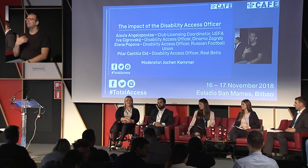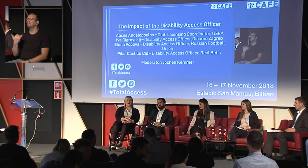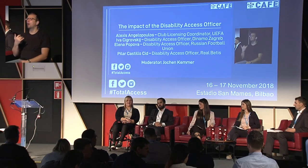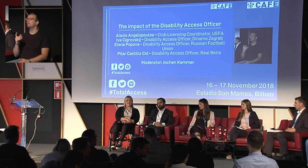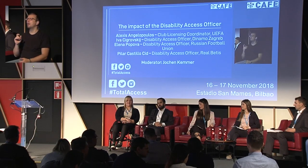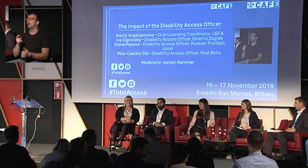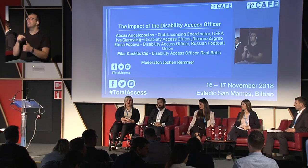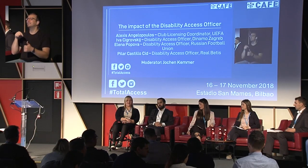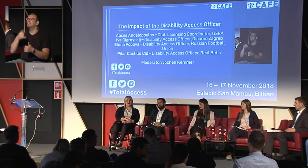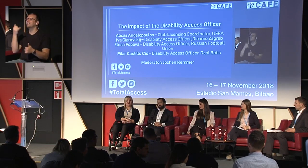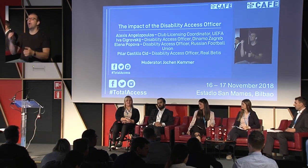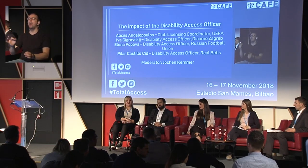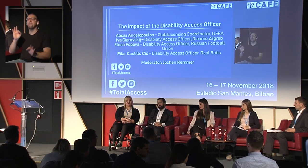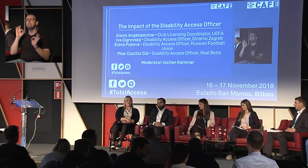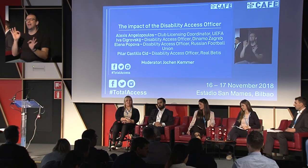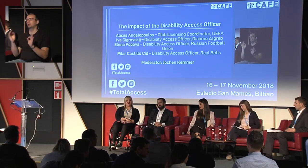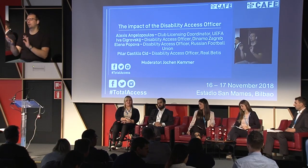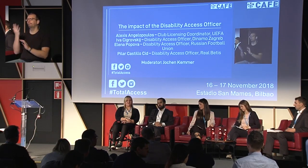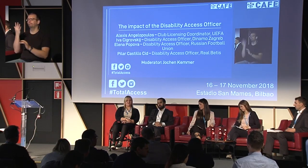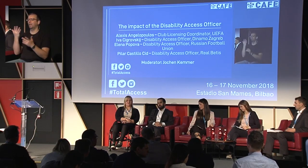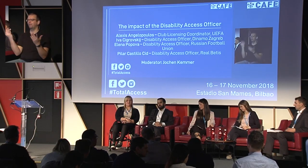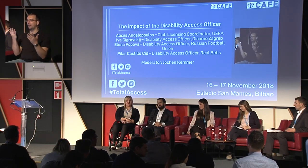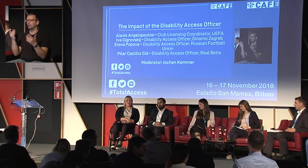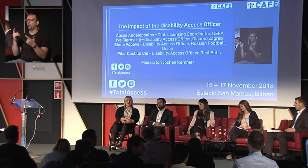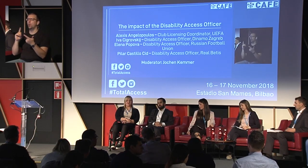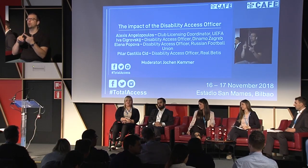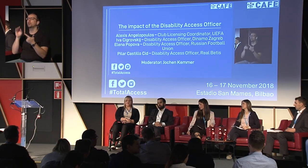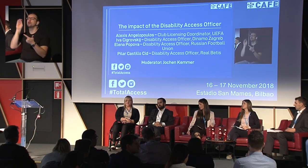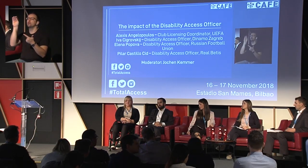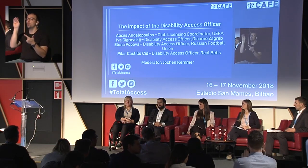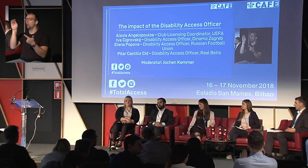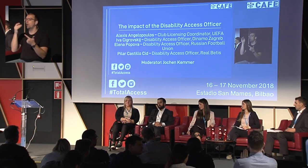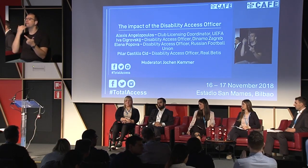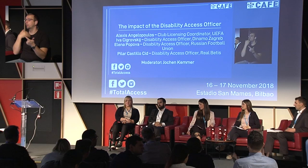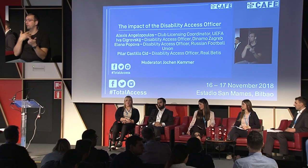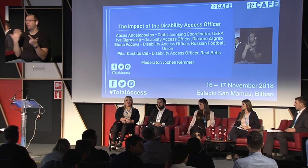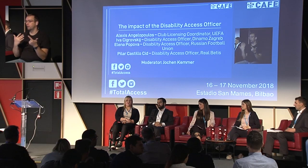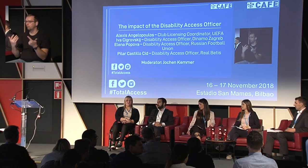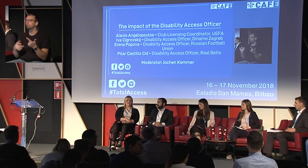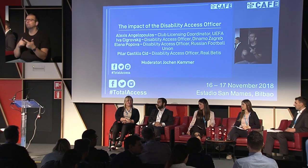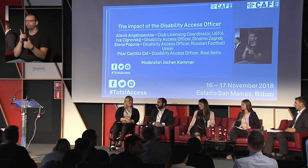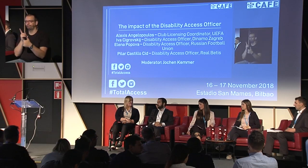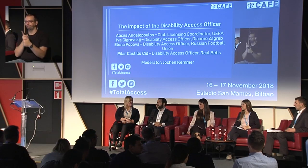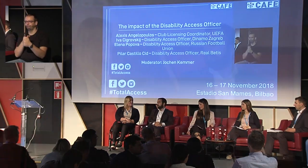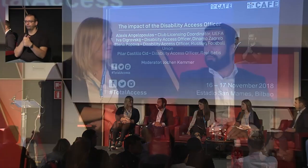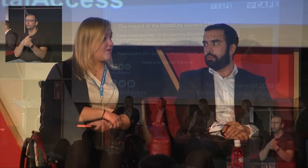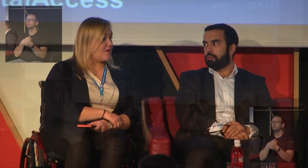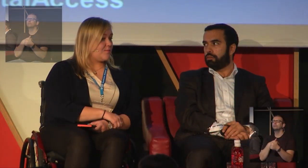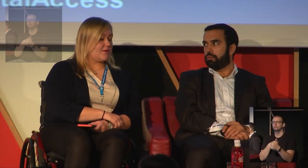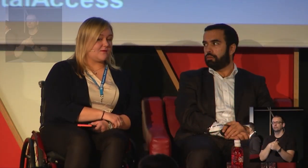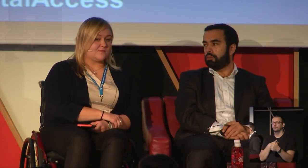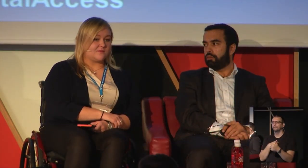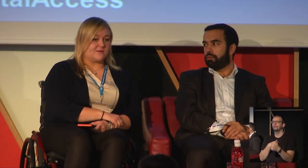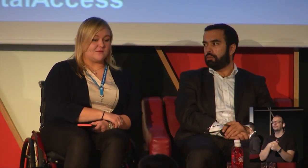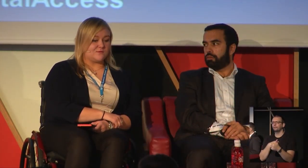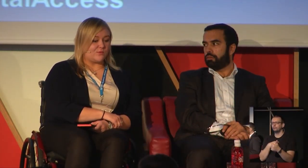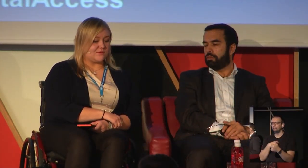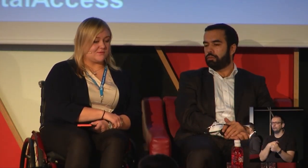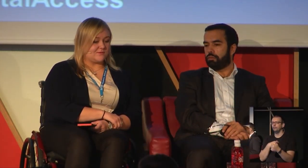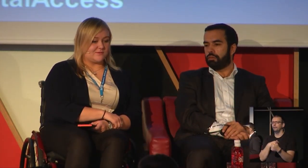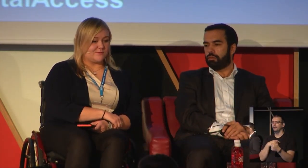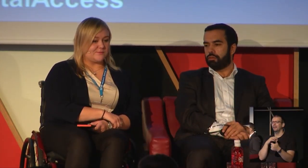Highlights, I think I could talk about two. That is equality and attendance, because